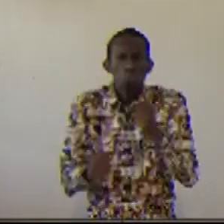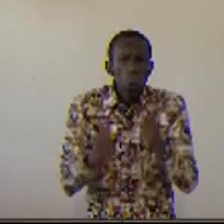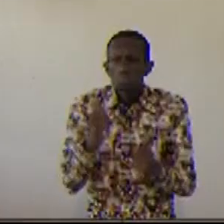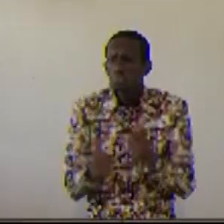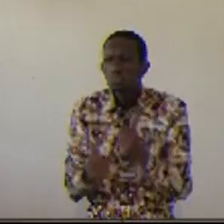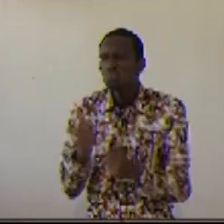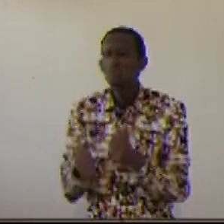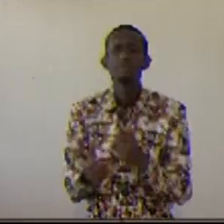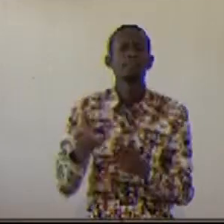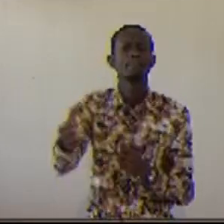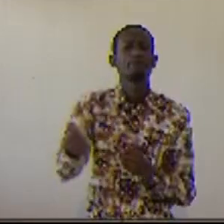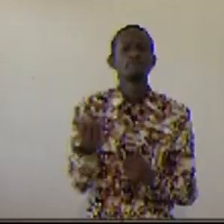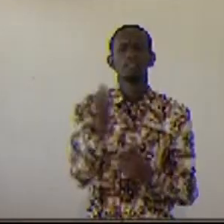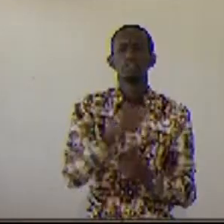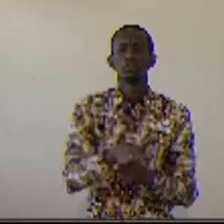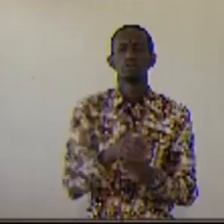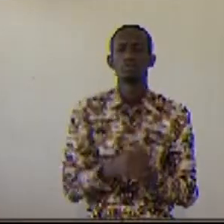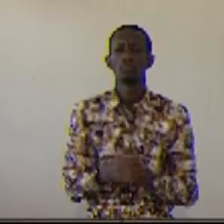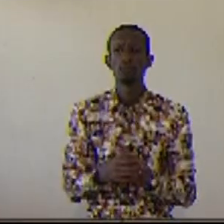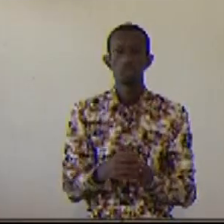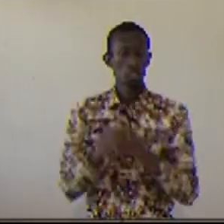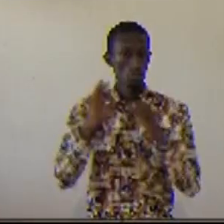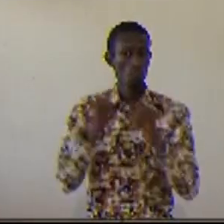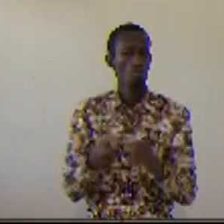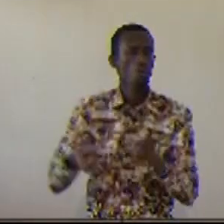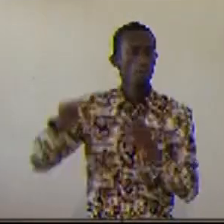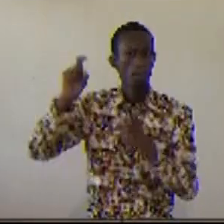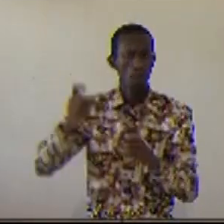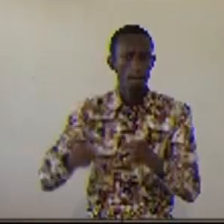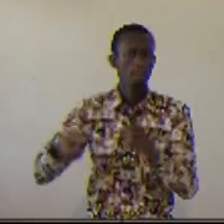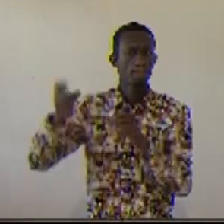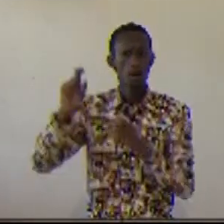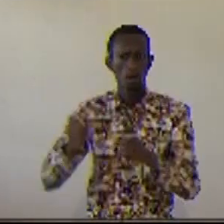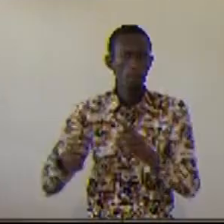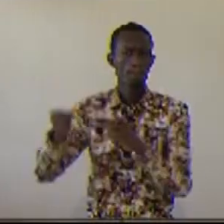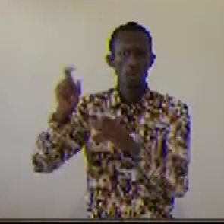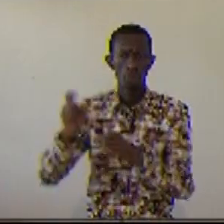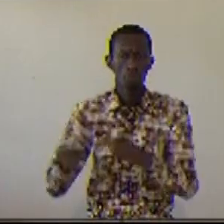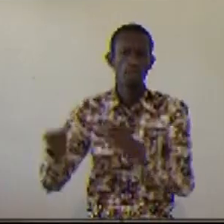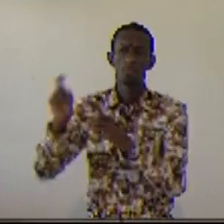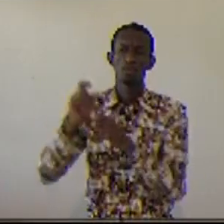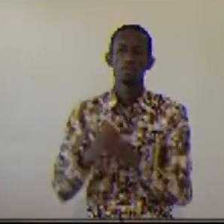you increase the temperature, increase the acidity of the solution.